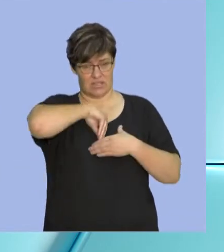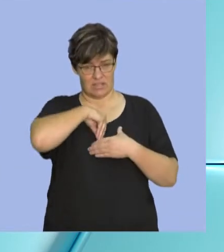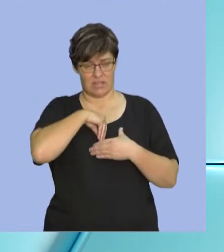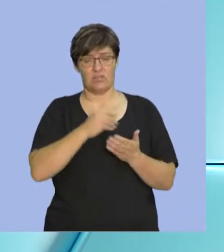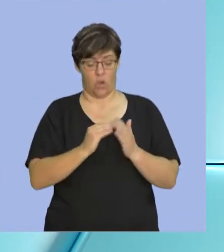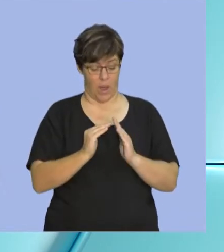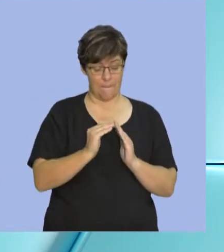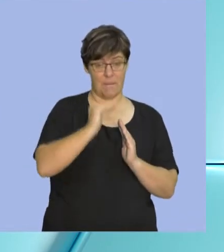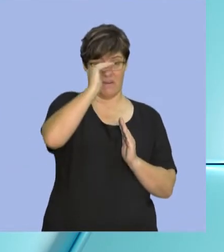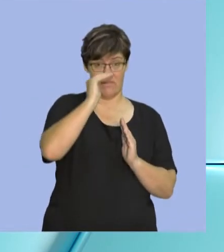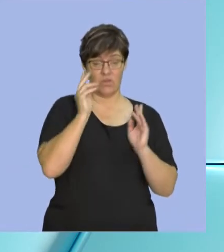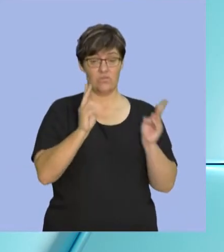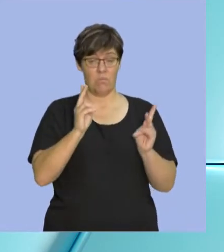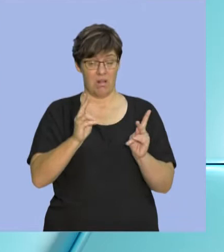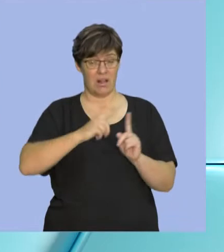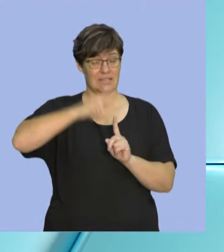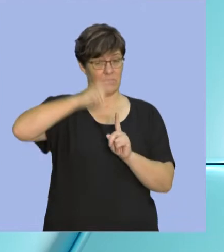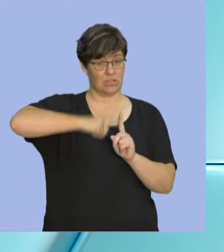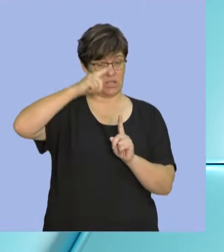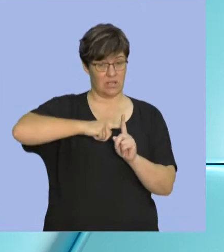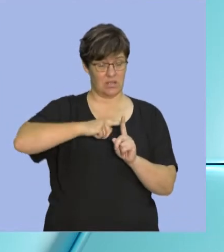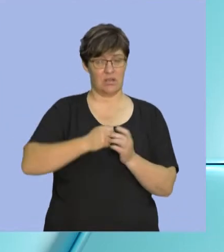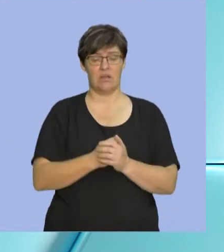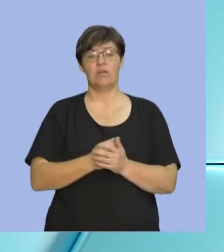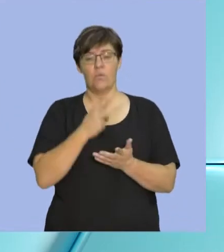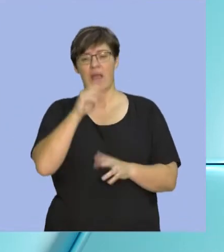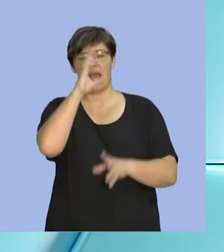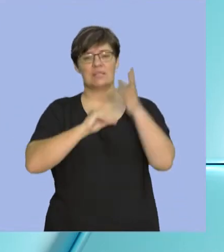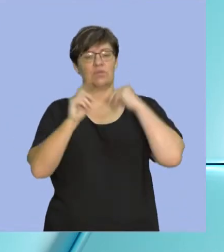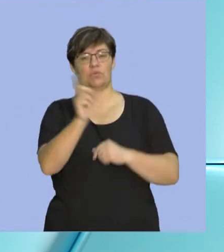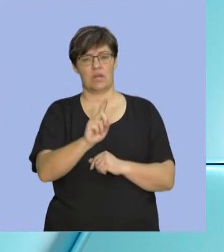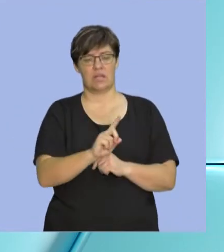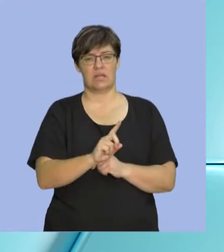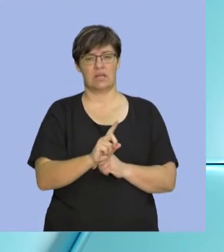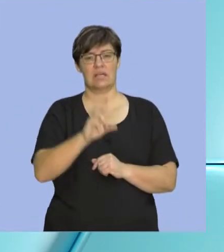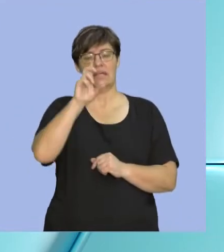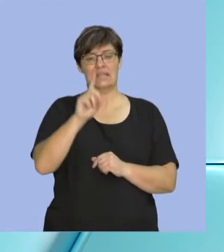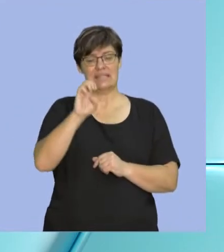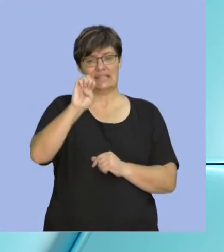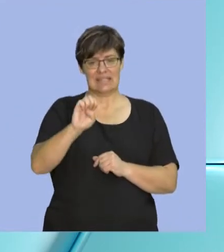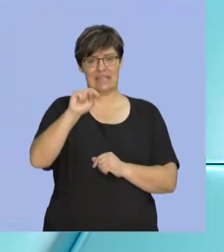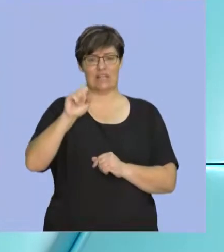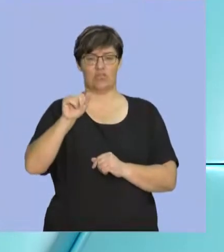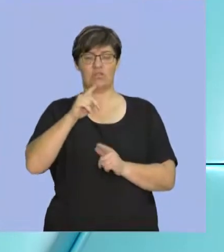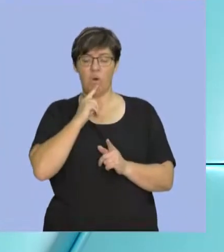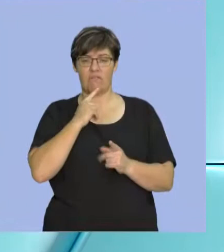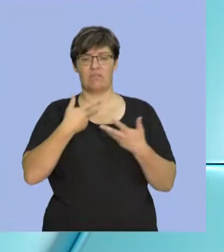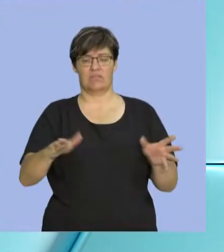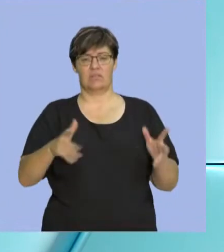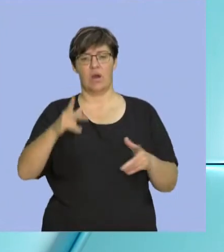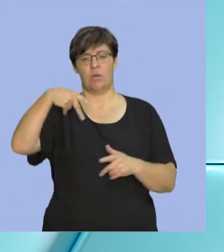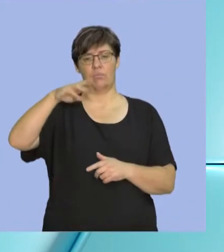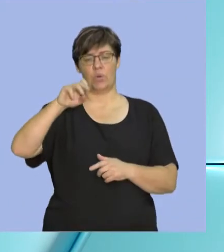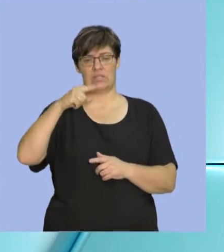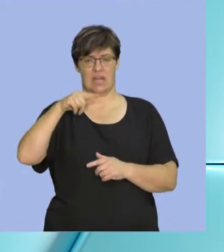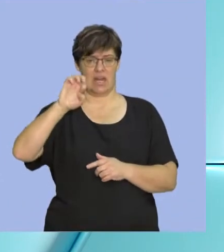the normal optimal temperature, we will experience what we call the denaturation of these proteins. So these enzymes